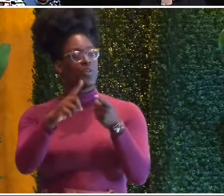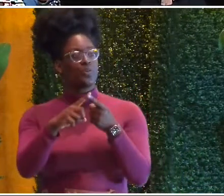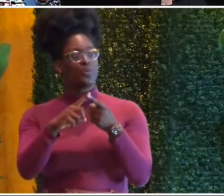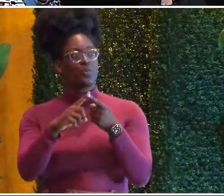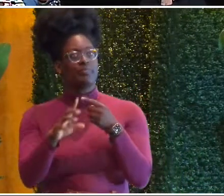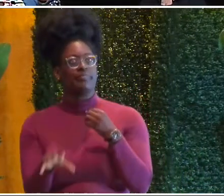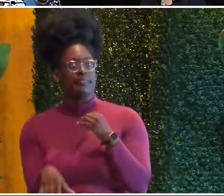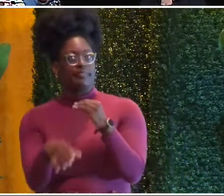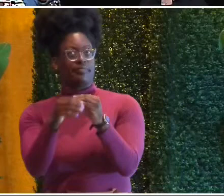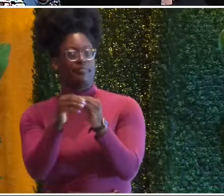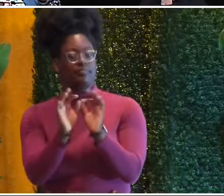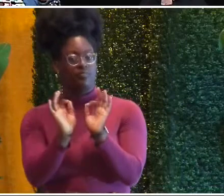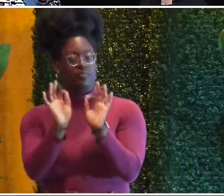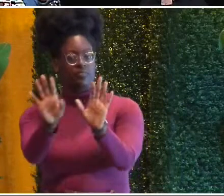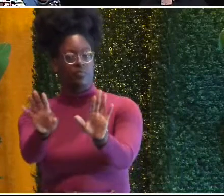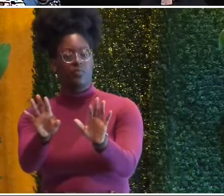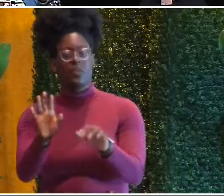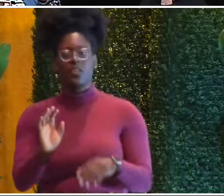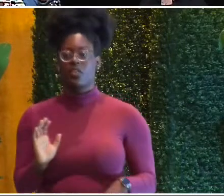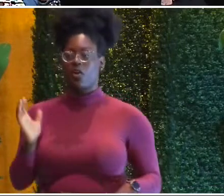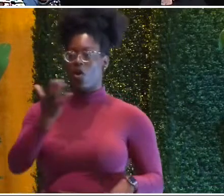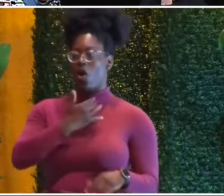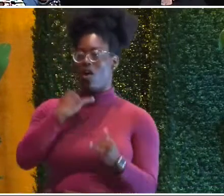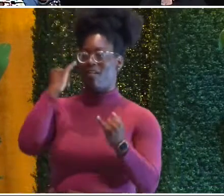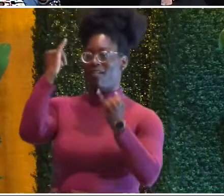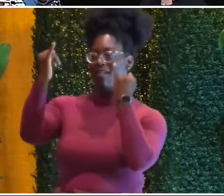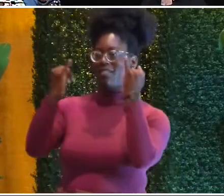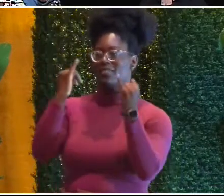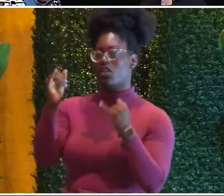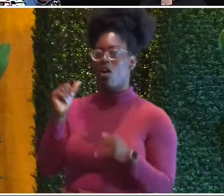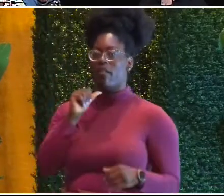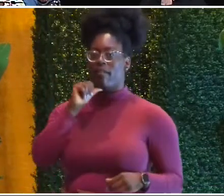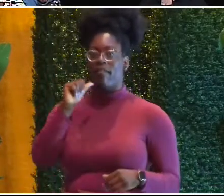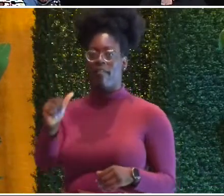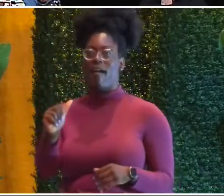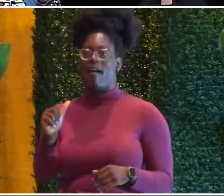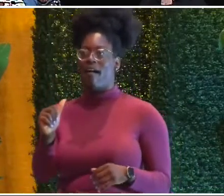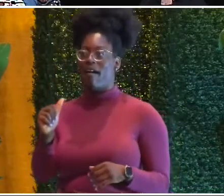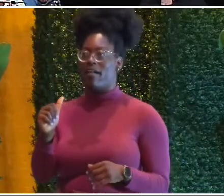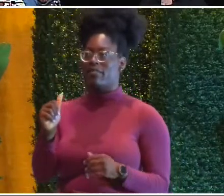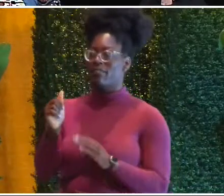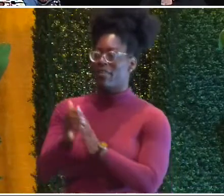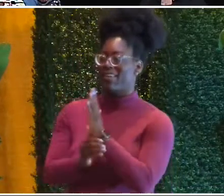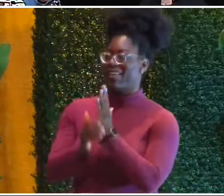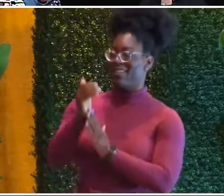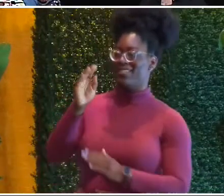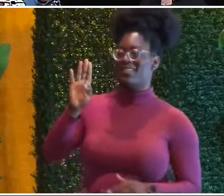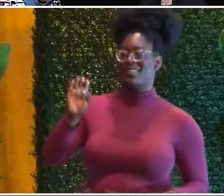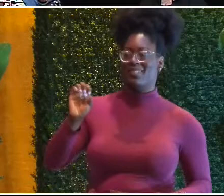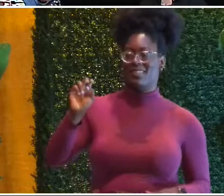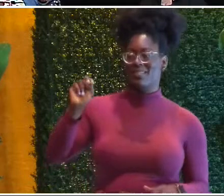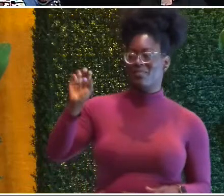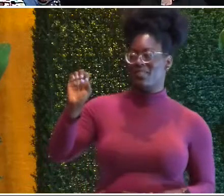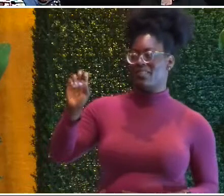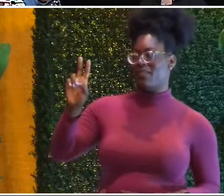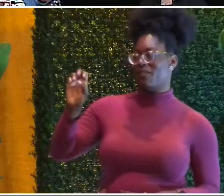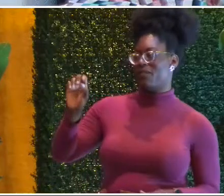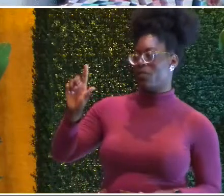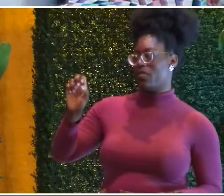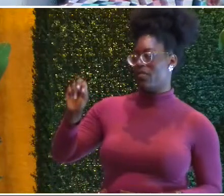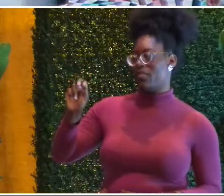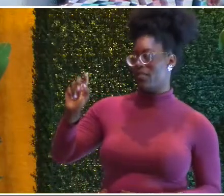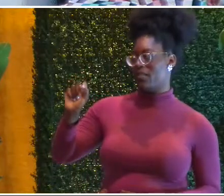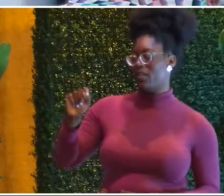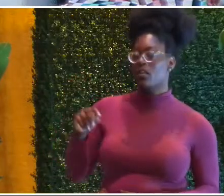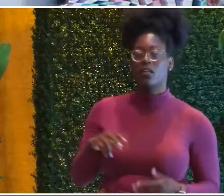not inherently benevolent. And so it's up to us to define them with all